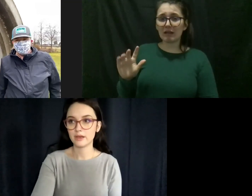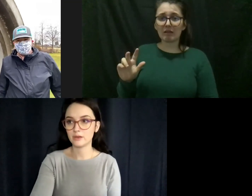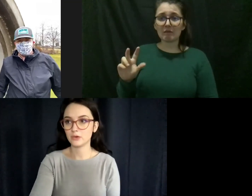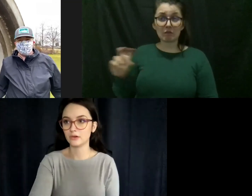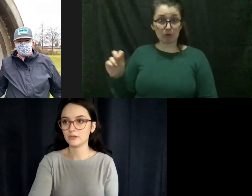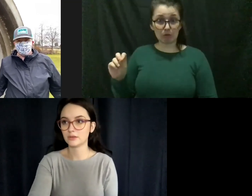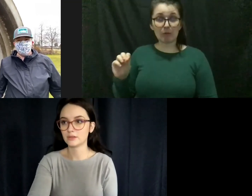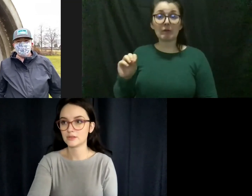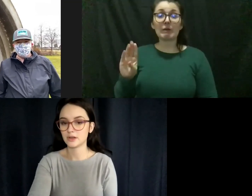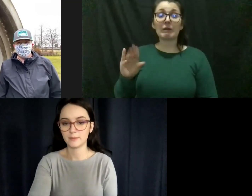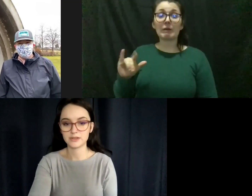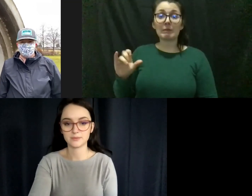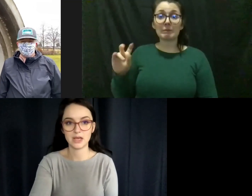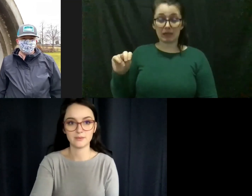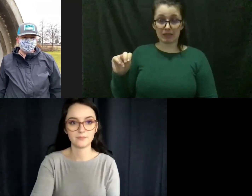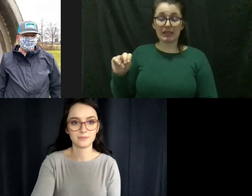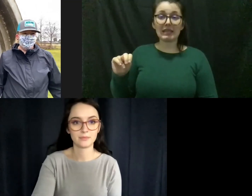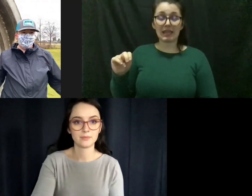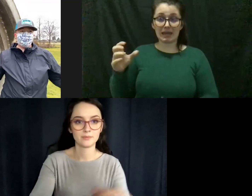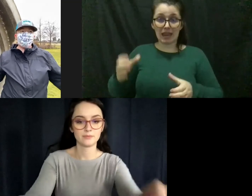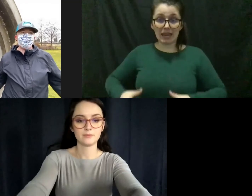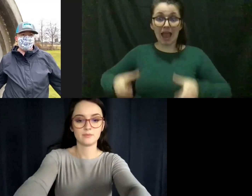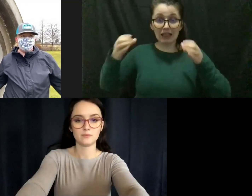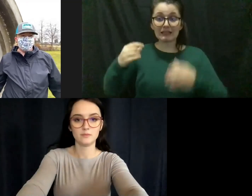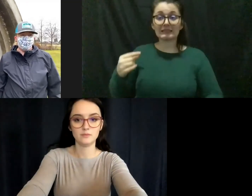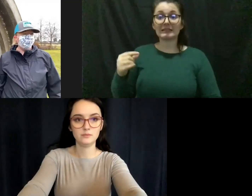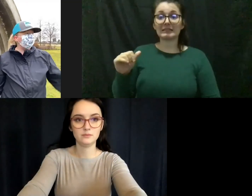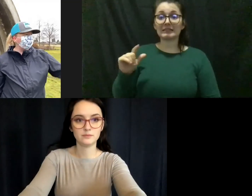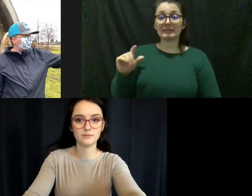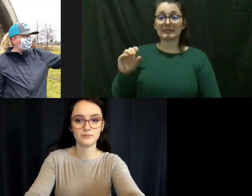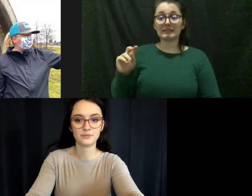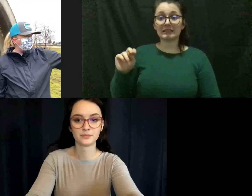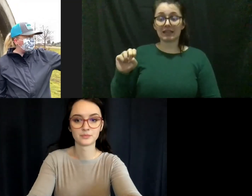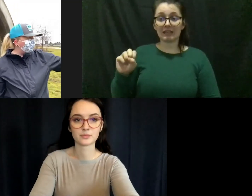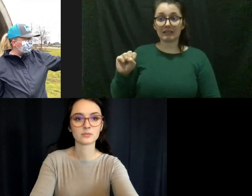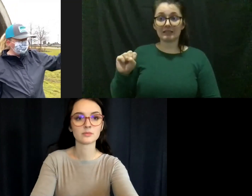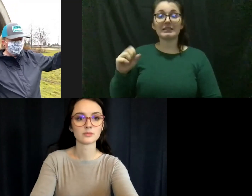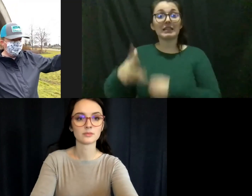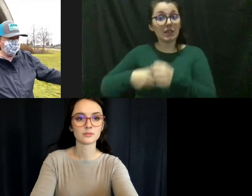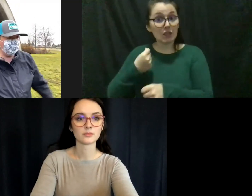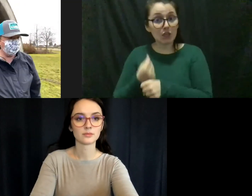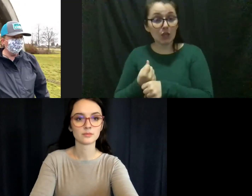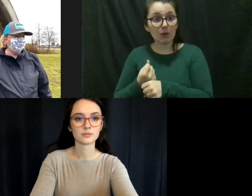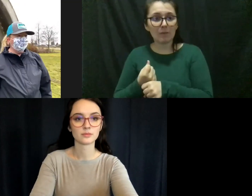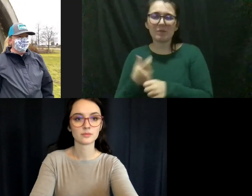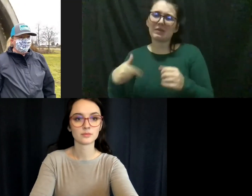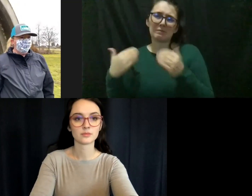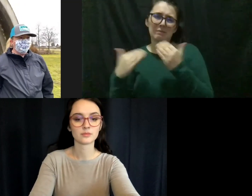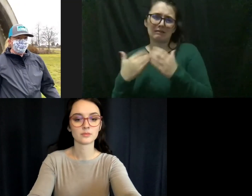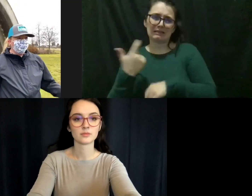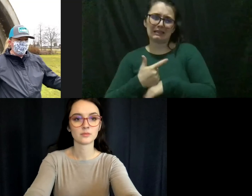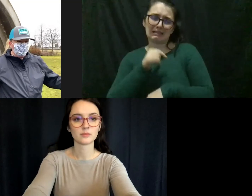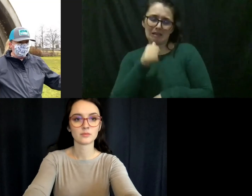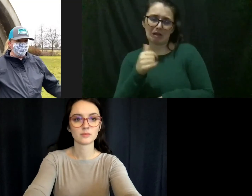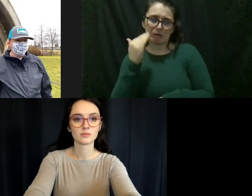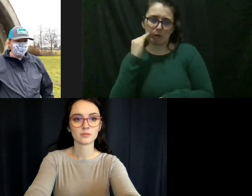beginning when we were talking about that system of pipes that brings the wastewater here to the treatment plant. And when it comes into the